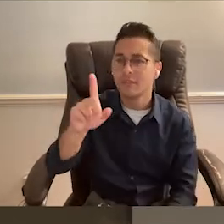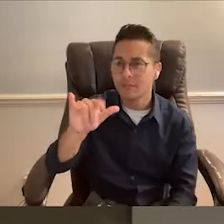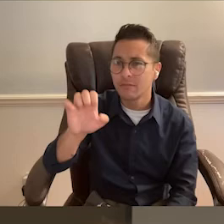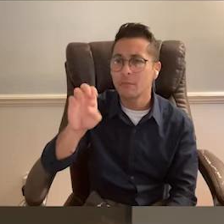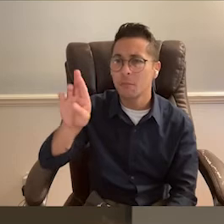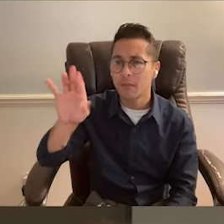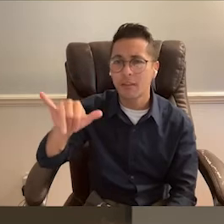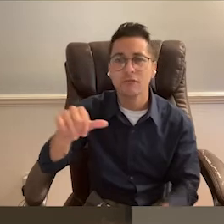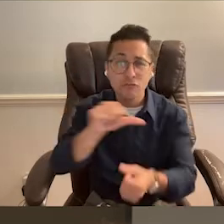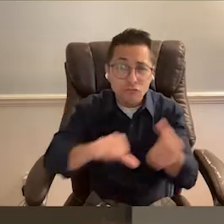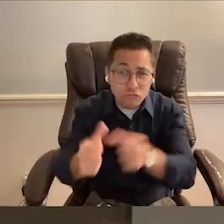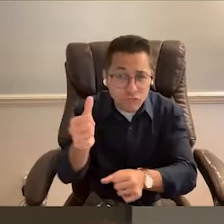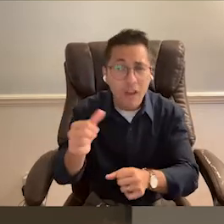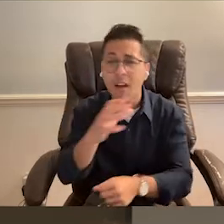depression.